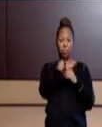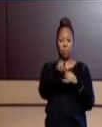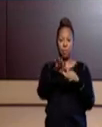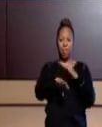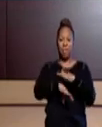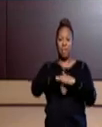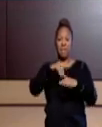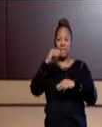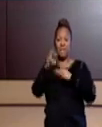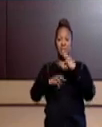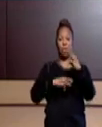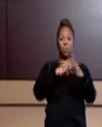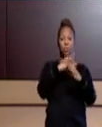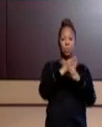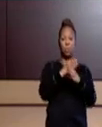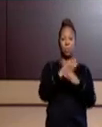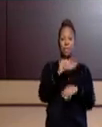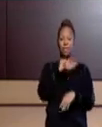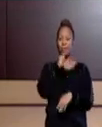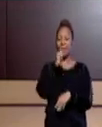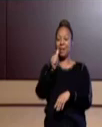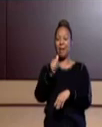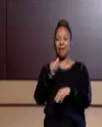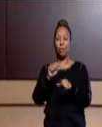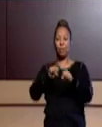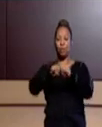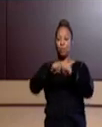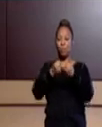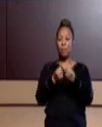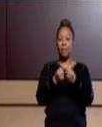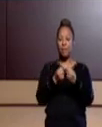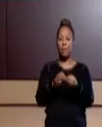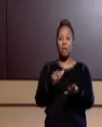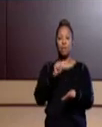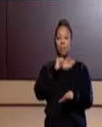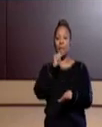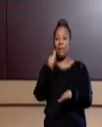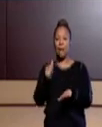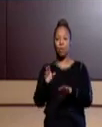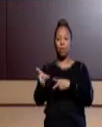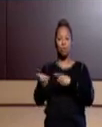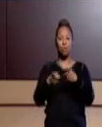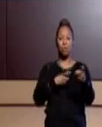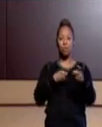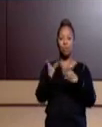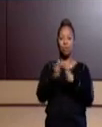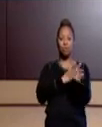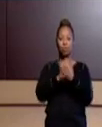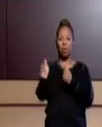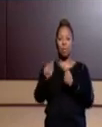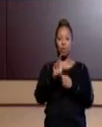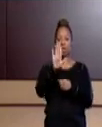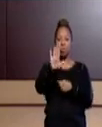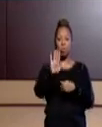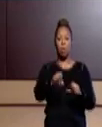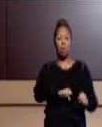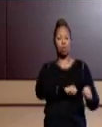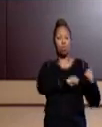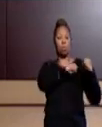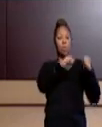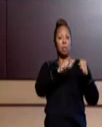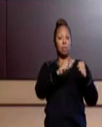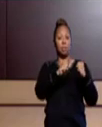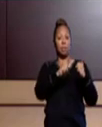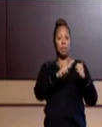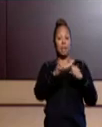he that is in the world. You are not going to break. You are not going to drop. You're strong enough to